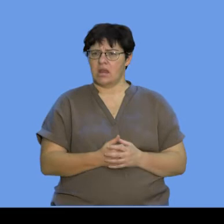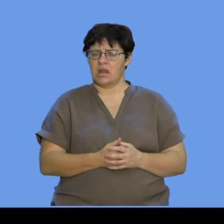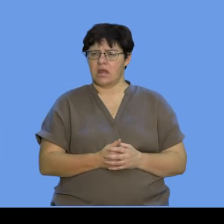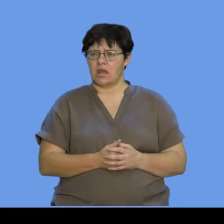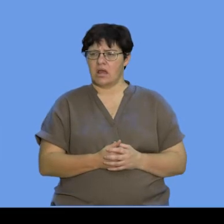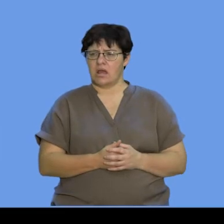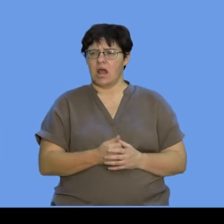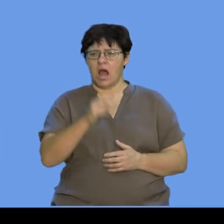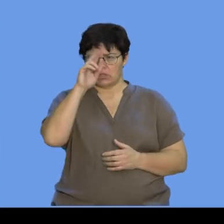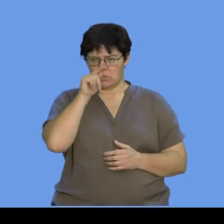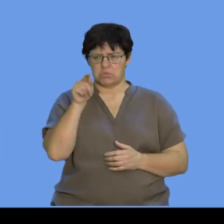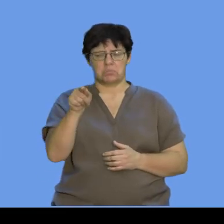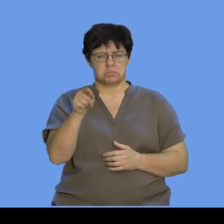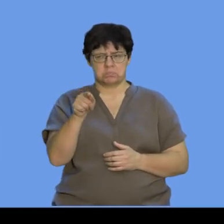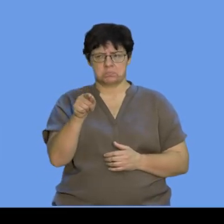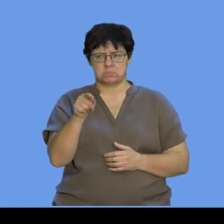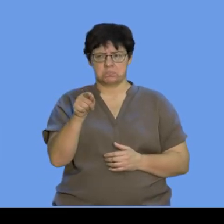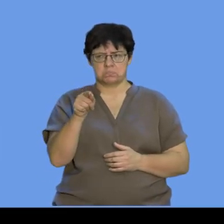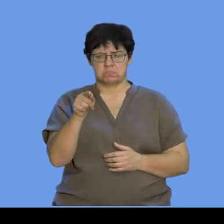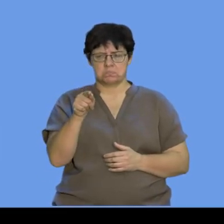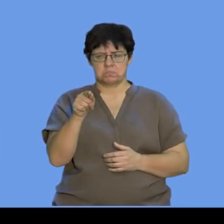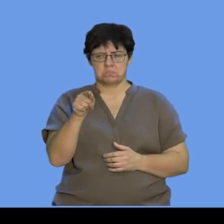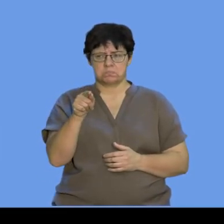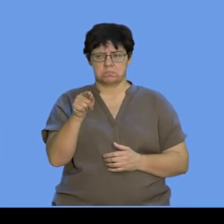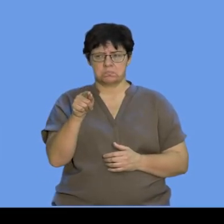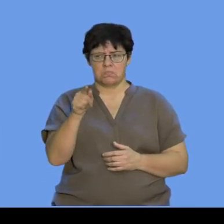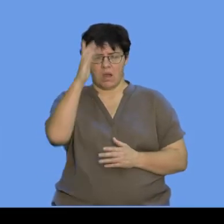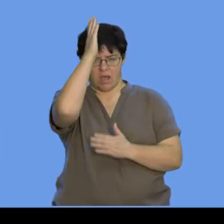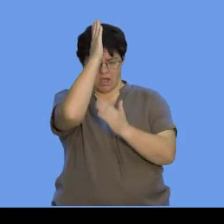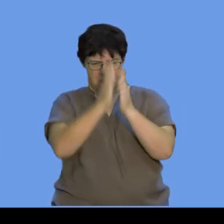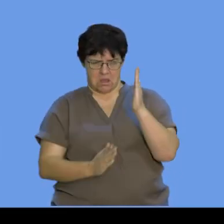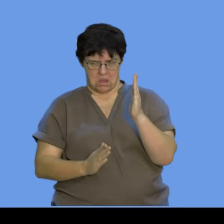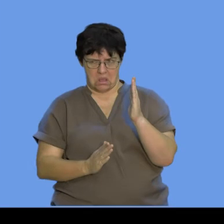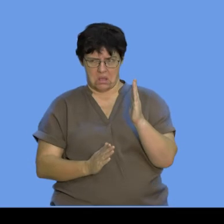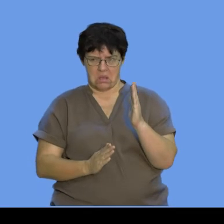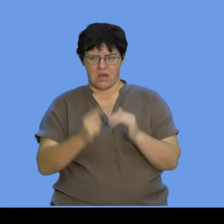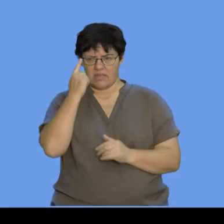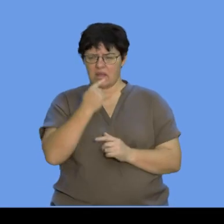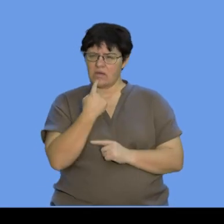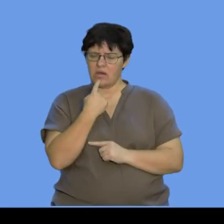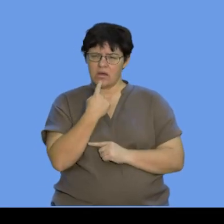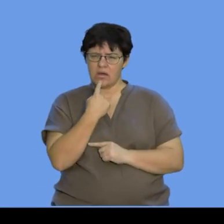N is supposed to be there by where the radius is